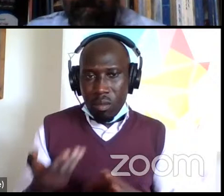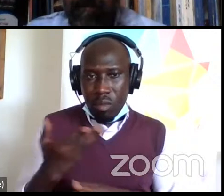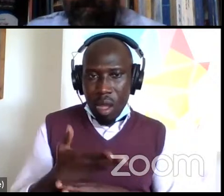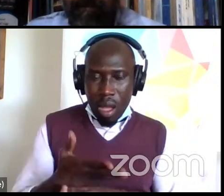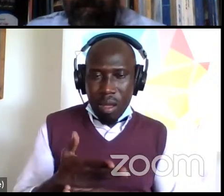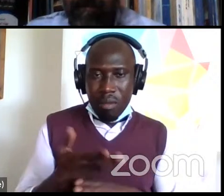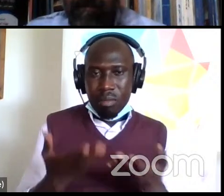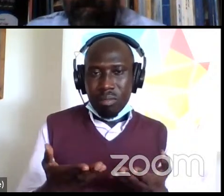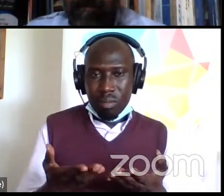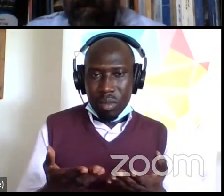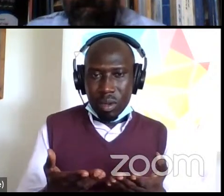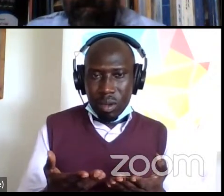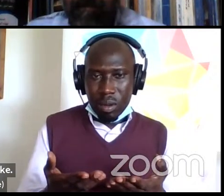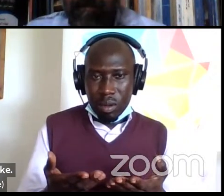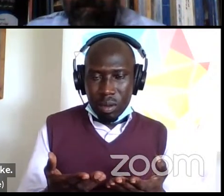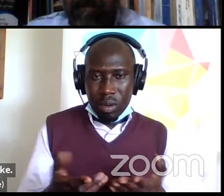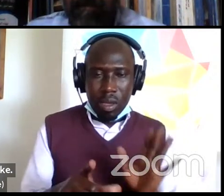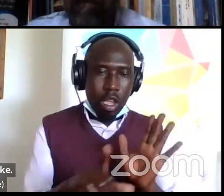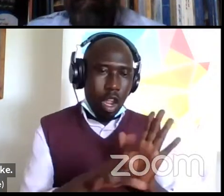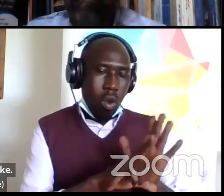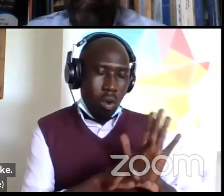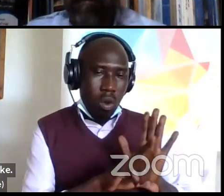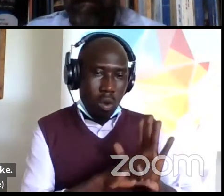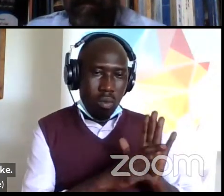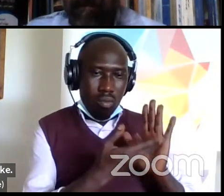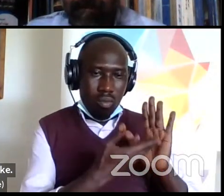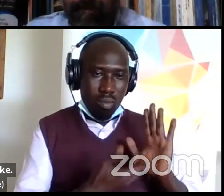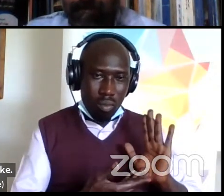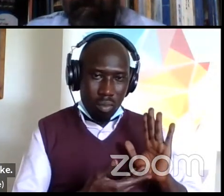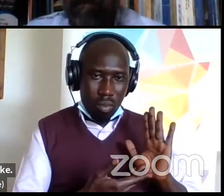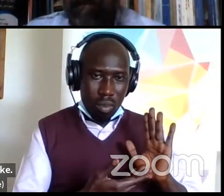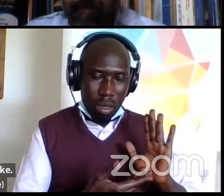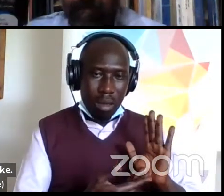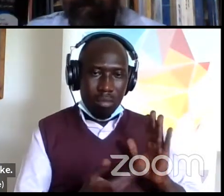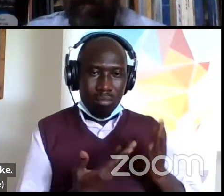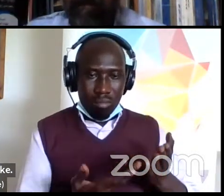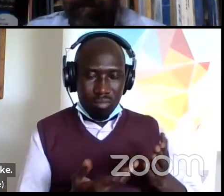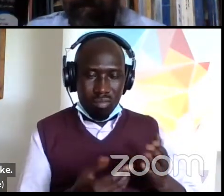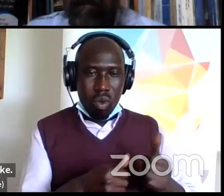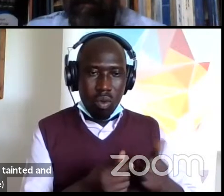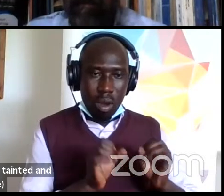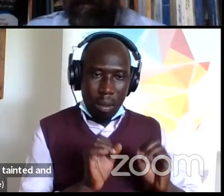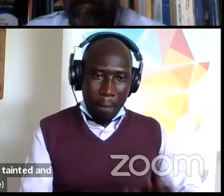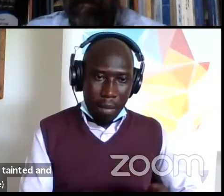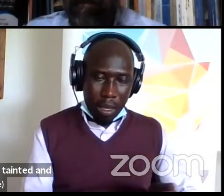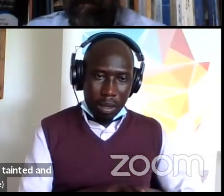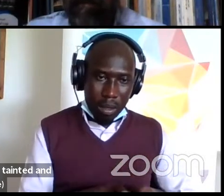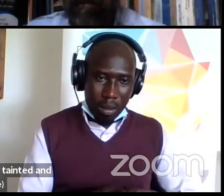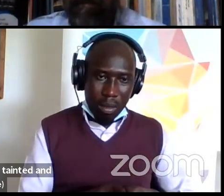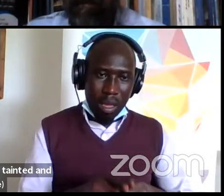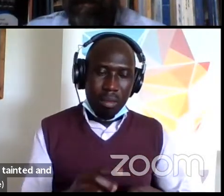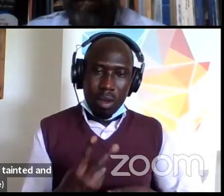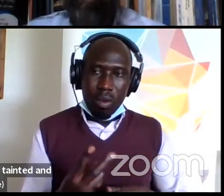archaic legal frameworks that are not updated and adapted to our age.